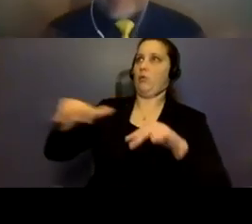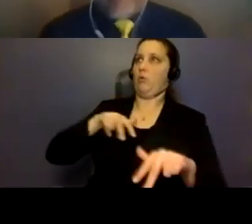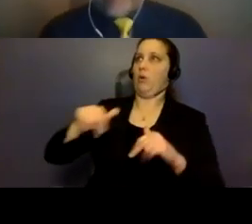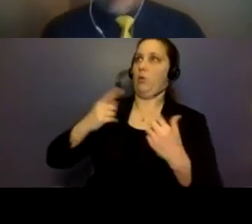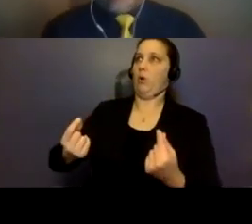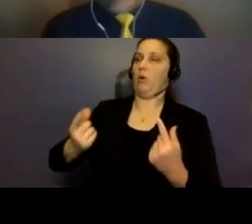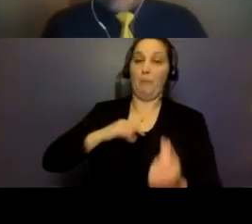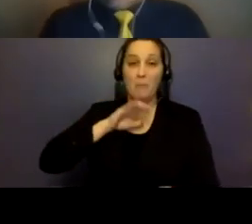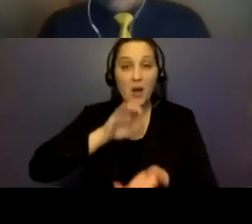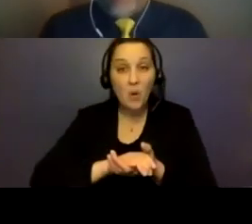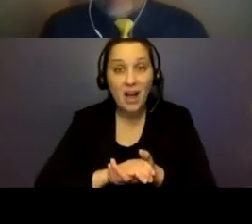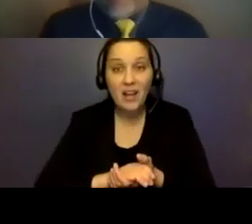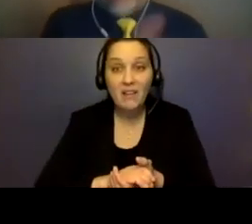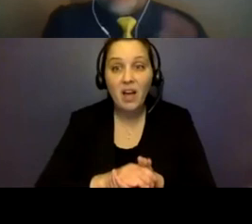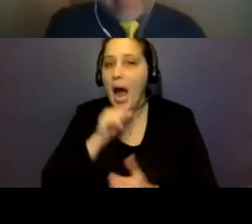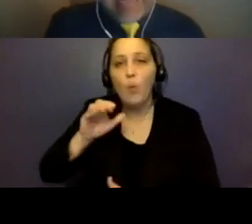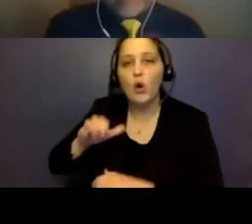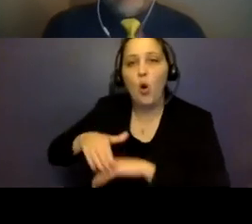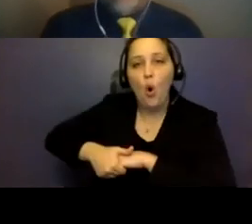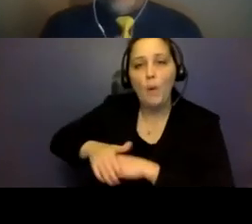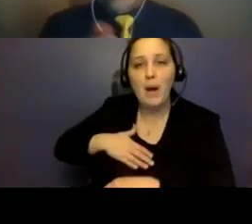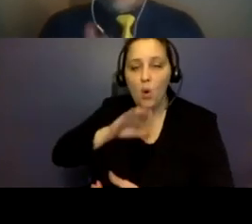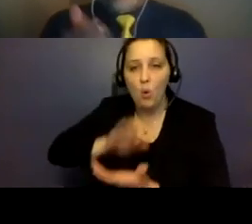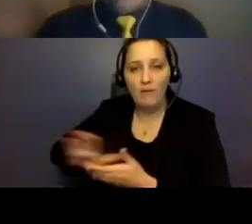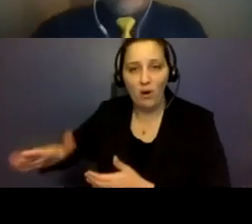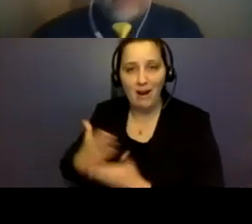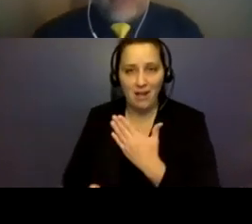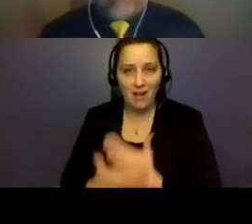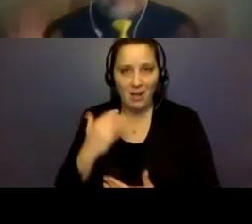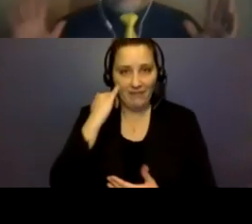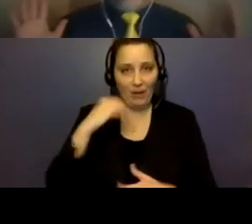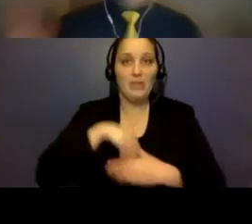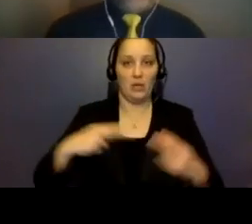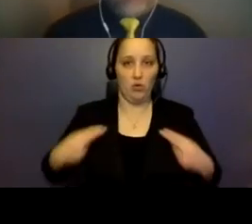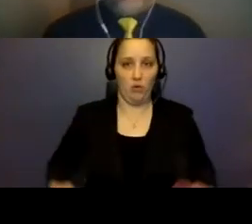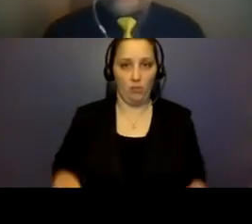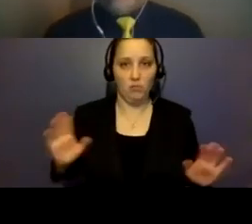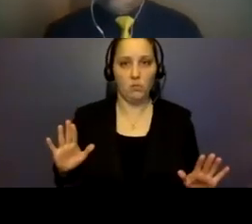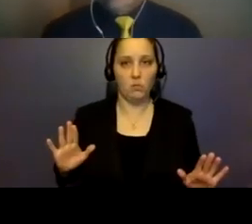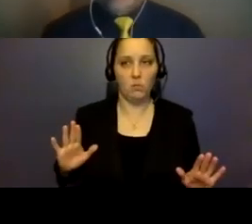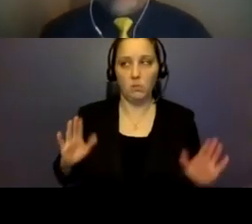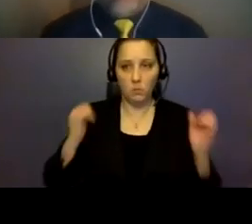remember what my wife was. I would not hold my wife's hand if I was in uniform. It was that bad.